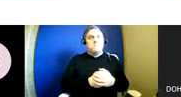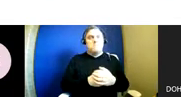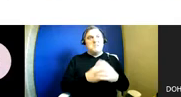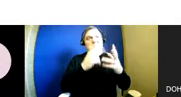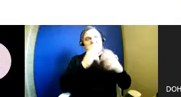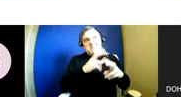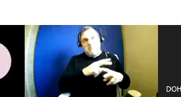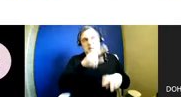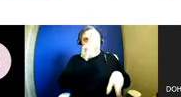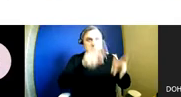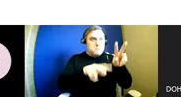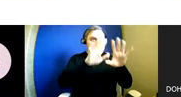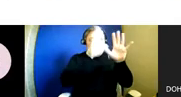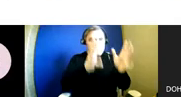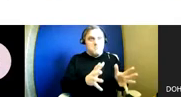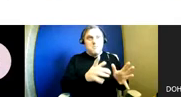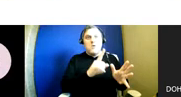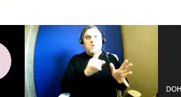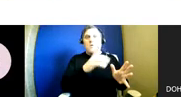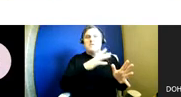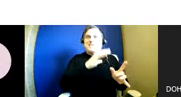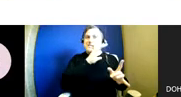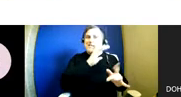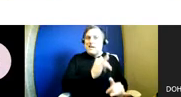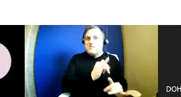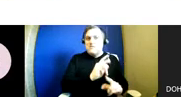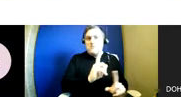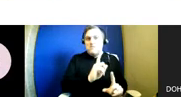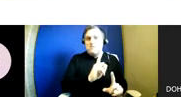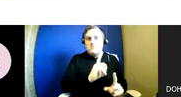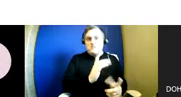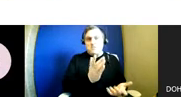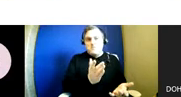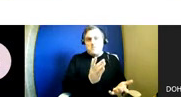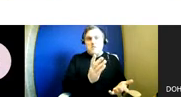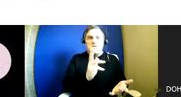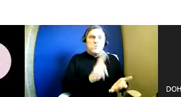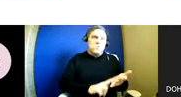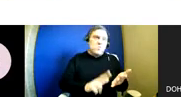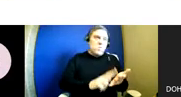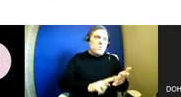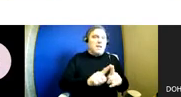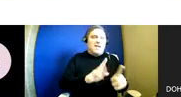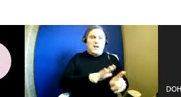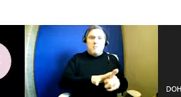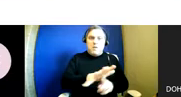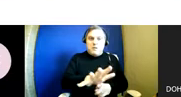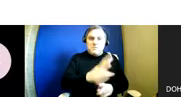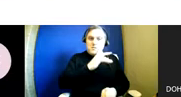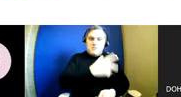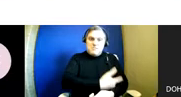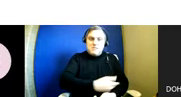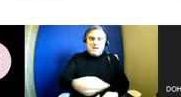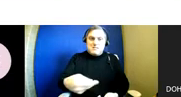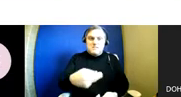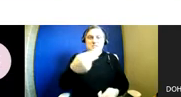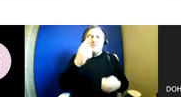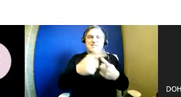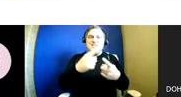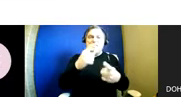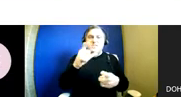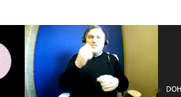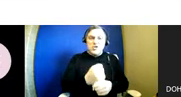them if need be, and then think about what tests might be needed. These are usually things like blood tests or ECGs that can be